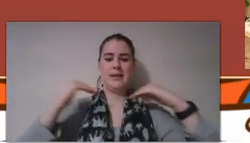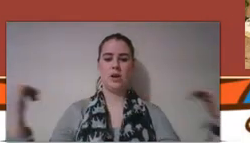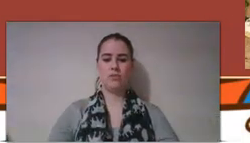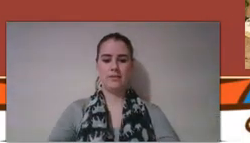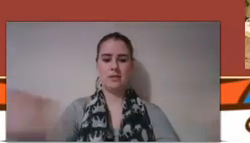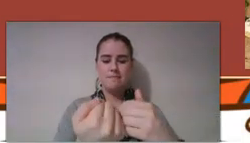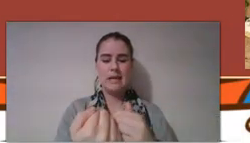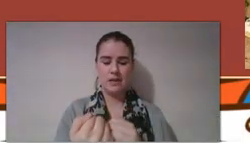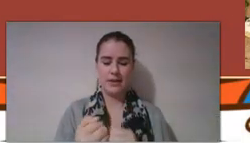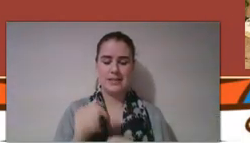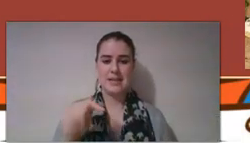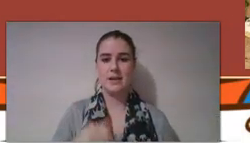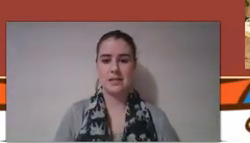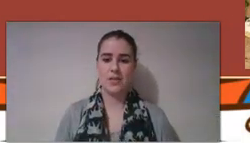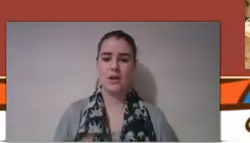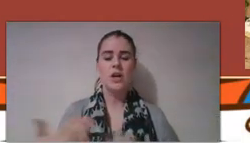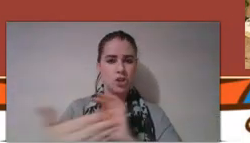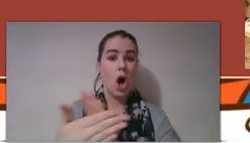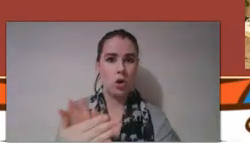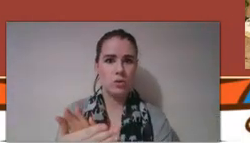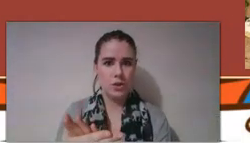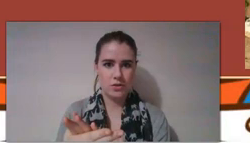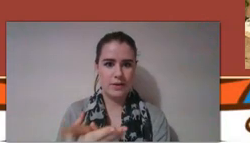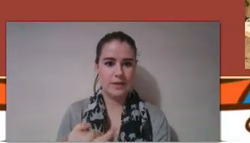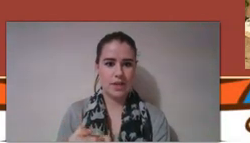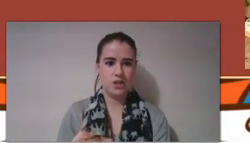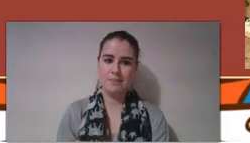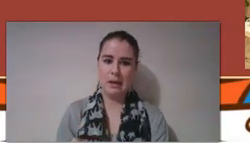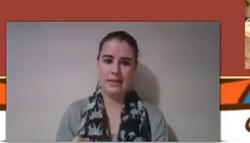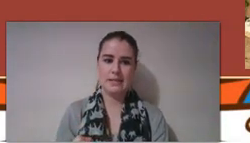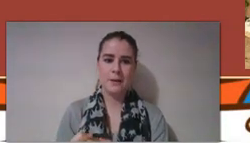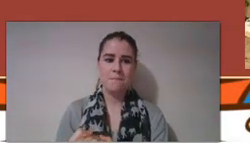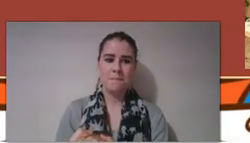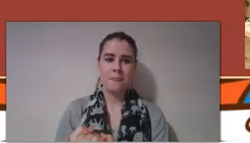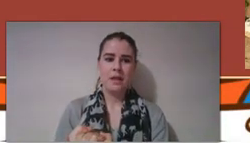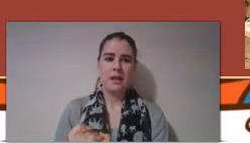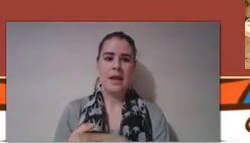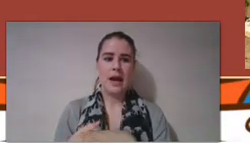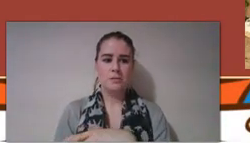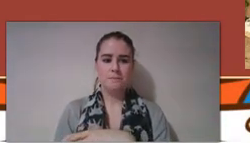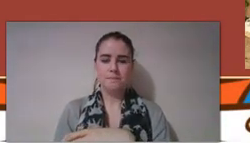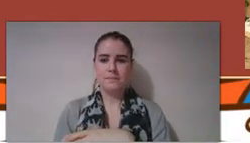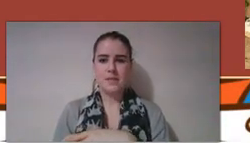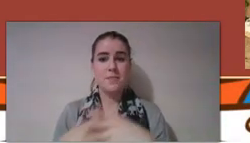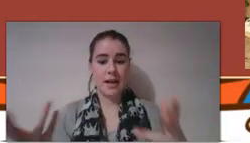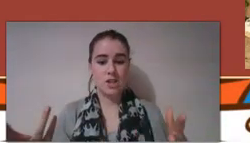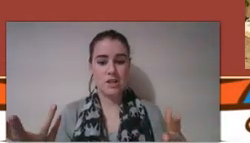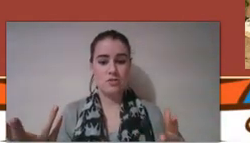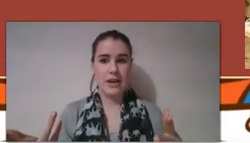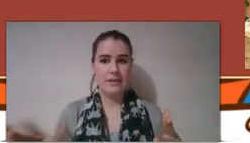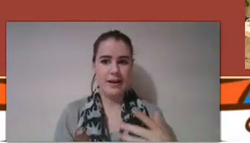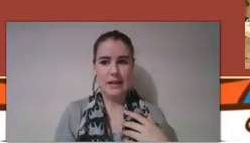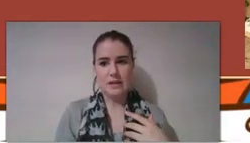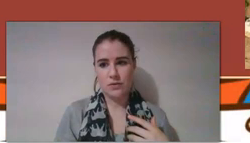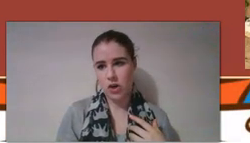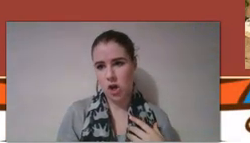will be placed around the middle of it and nailed together to hold those foundations in place. Now, something actually that